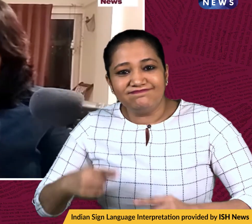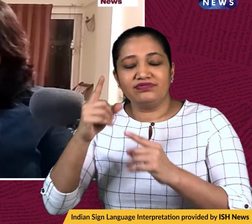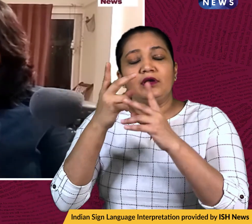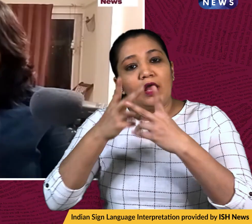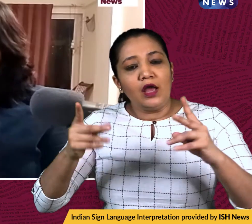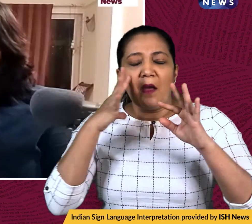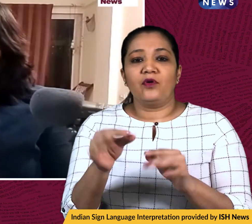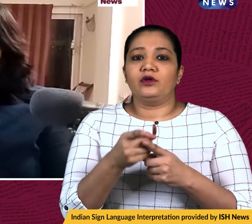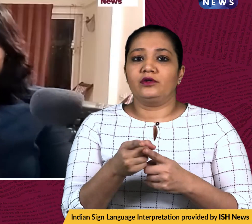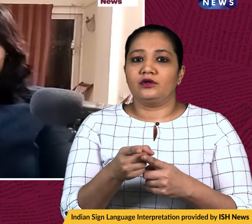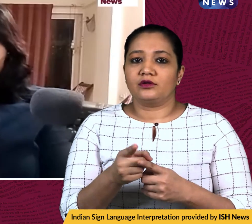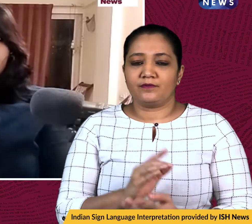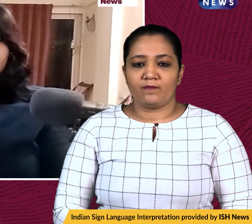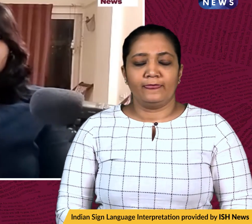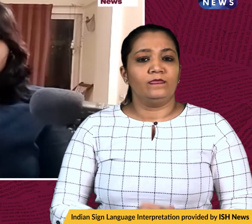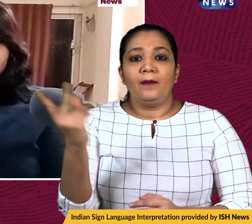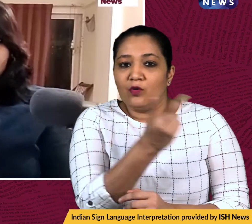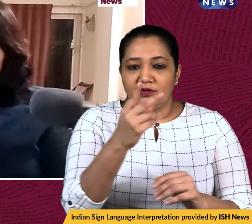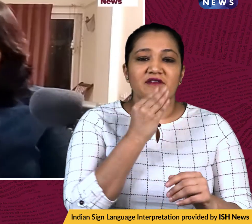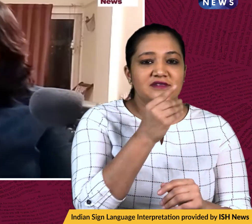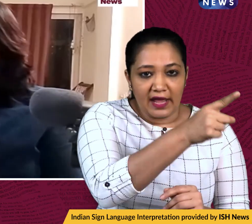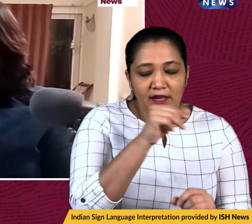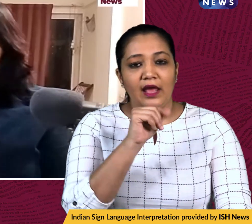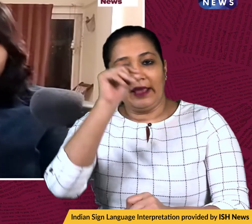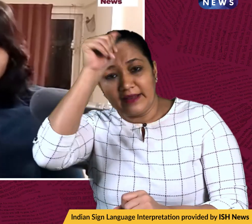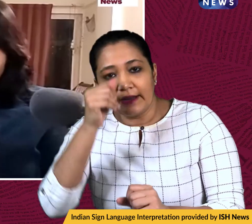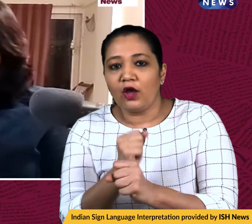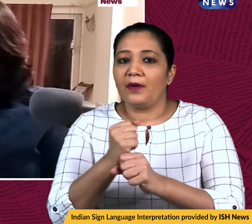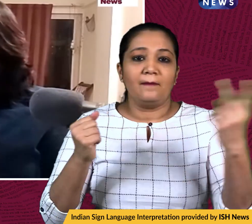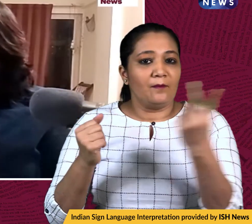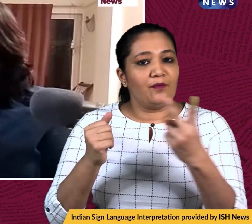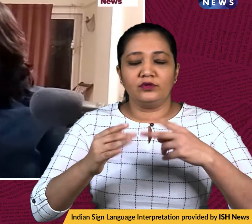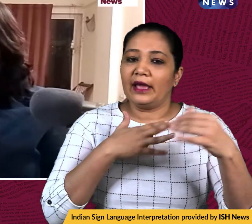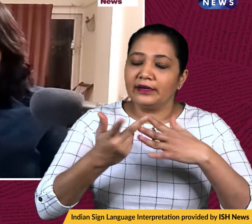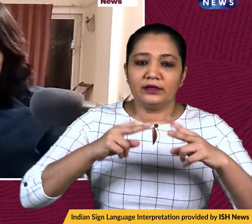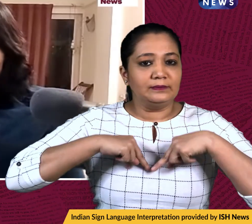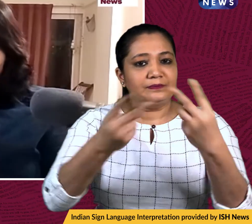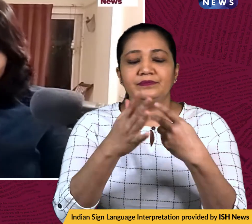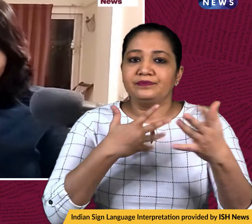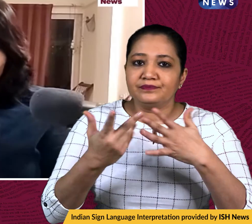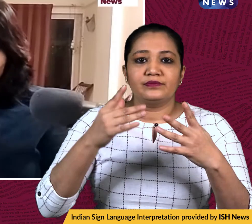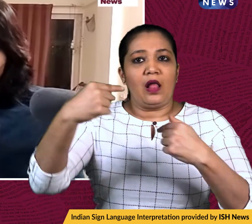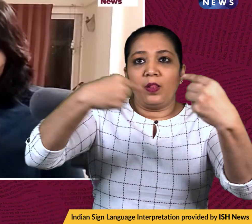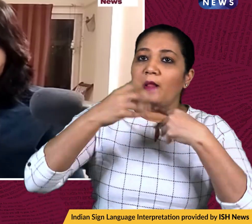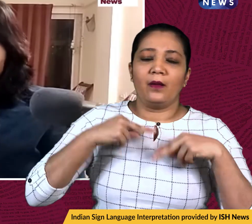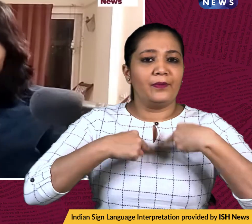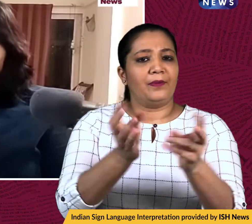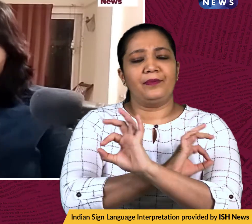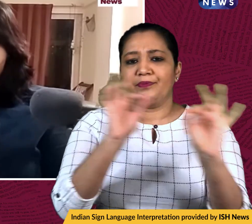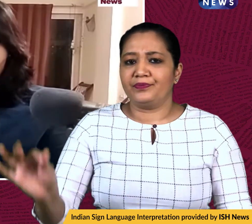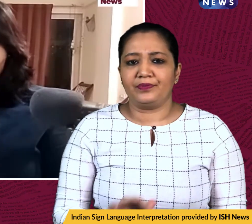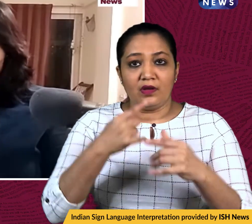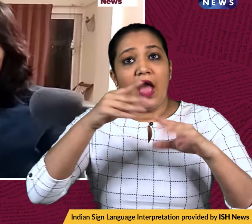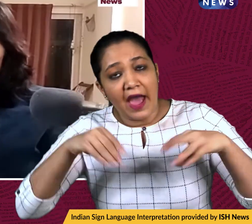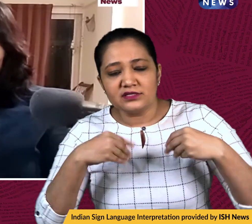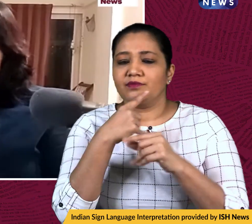centerpieces, end quote. Now, until now, neither the Indian government nor the Israeli government has admitted to these allegations. In